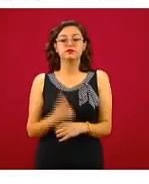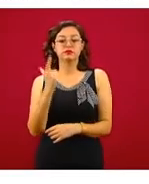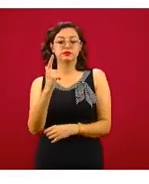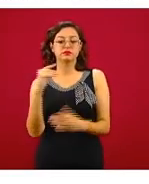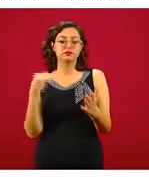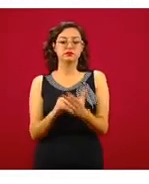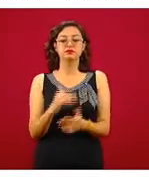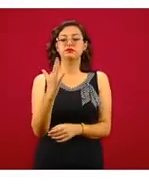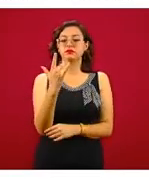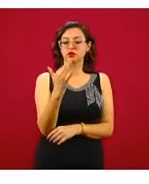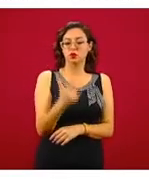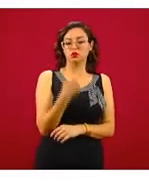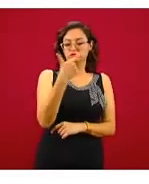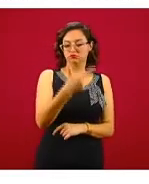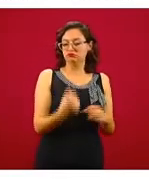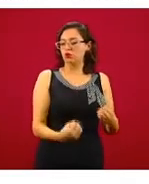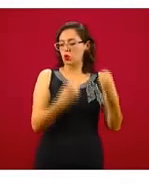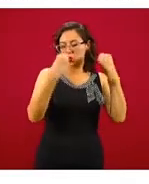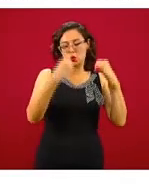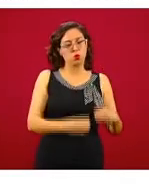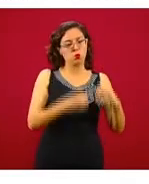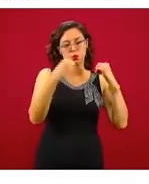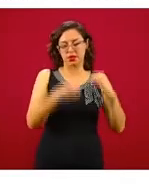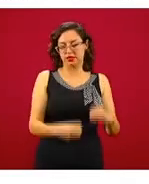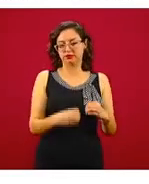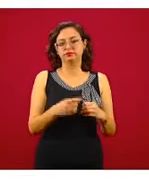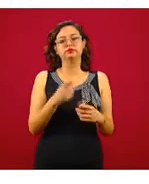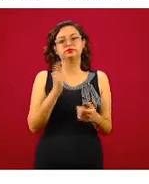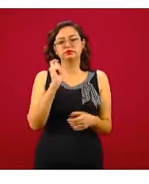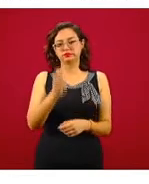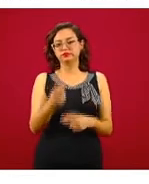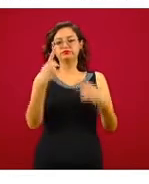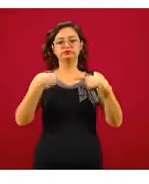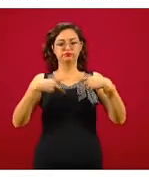We have across the country a total of